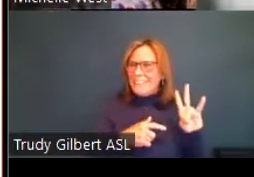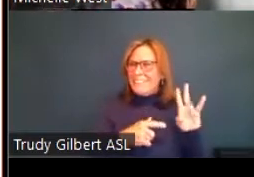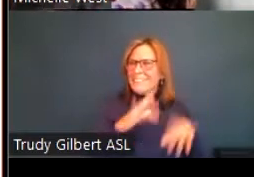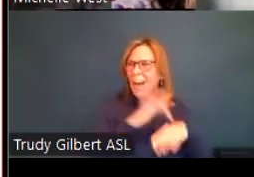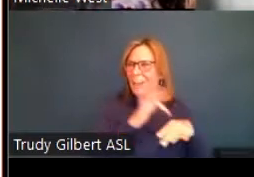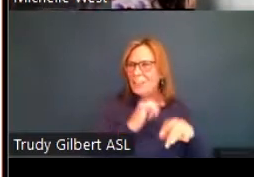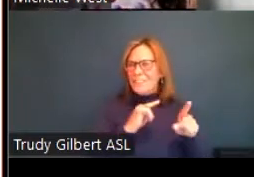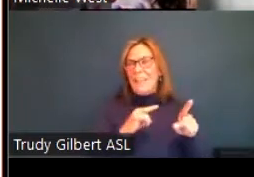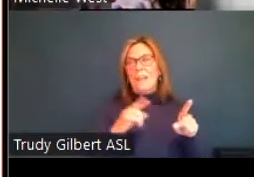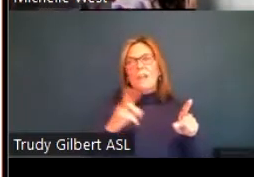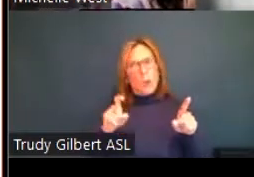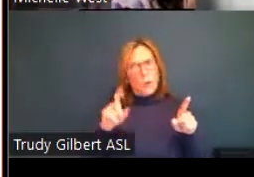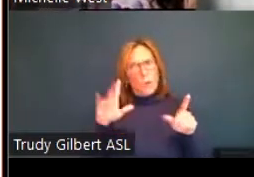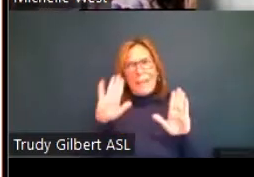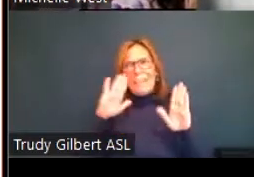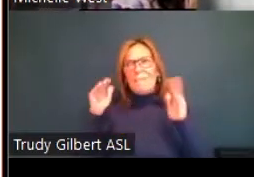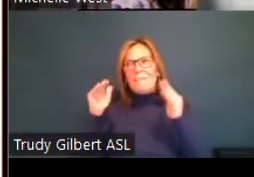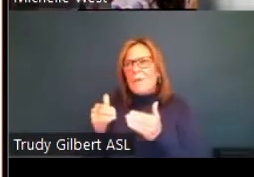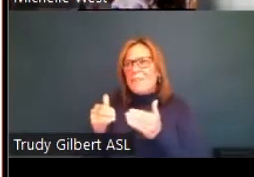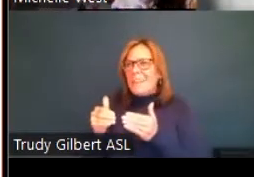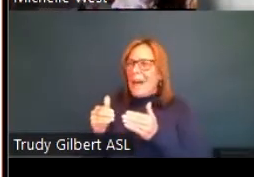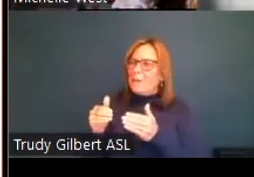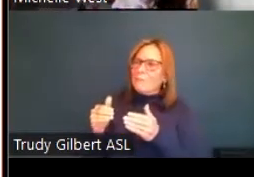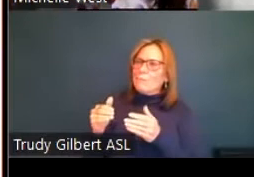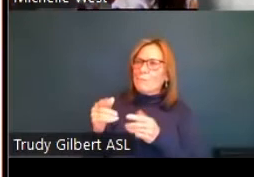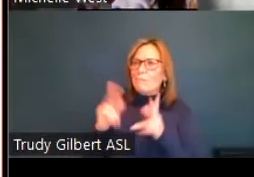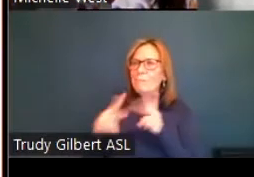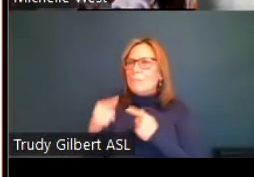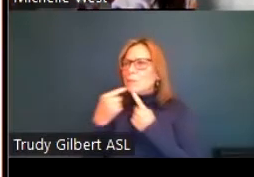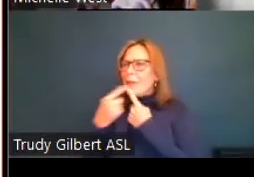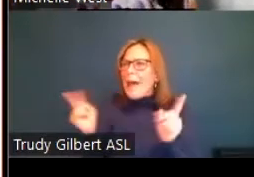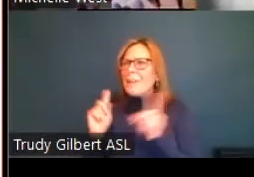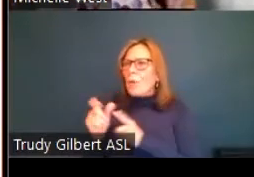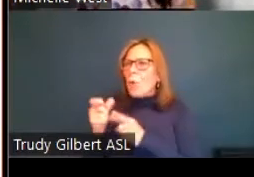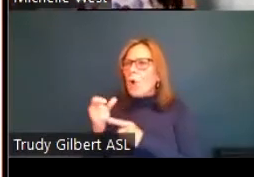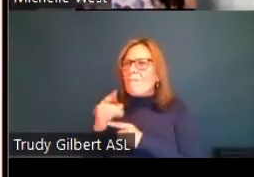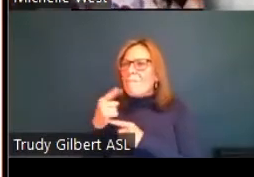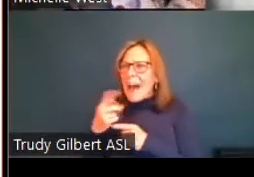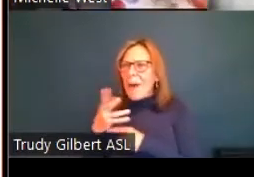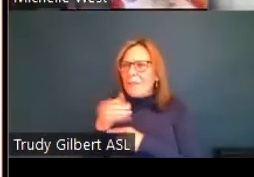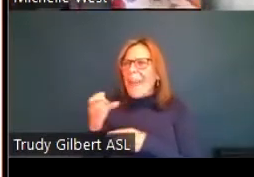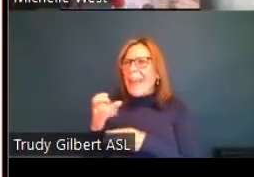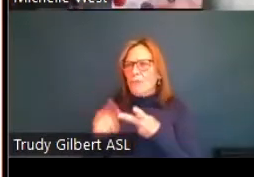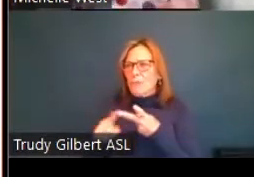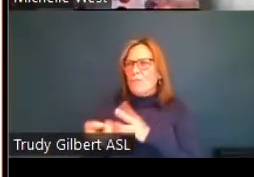mouth and the reviews. All right. Advertising strategy.